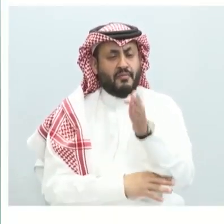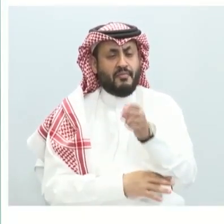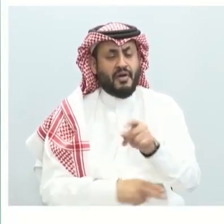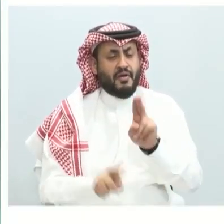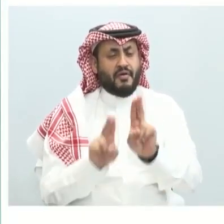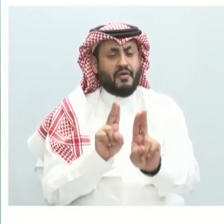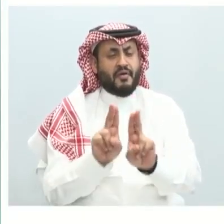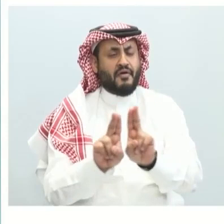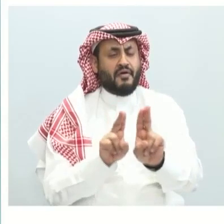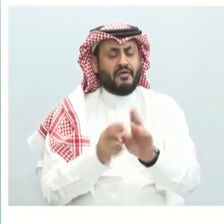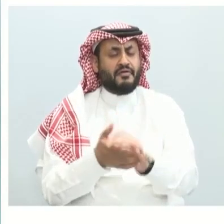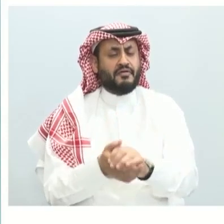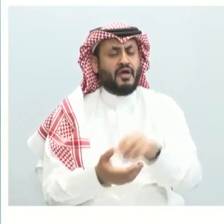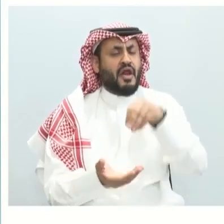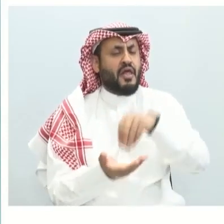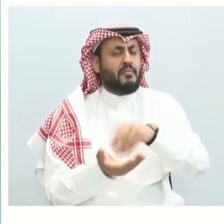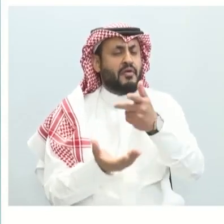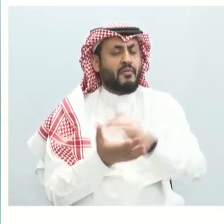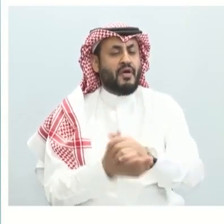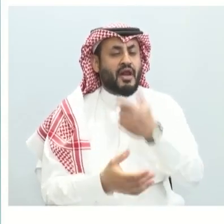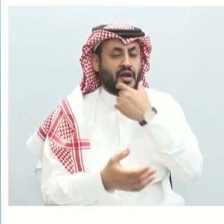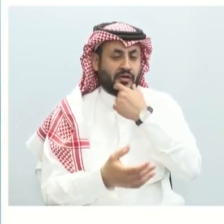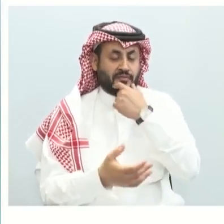say you are going to